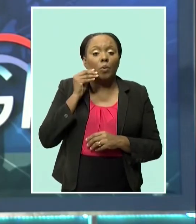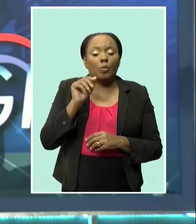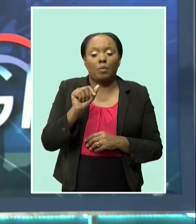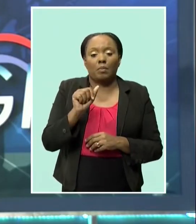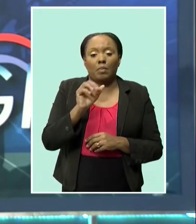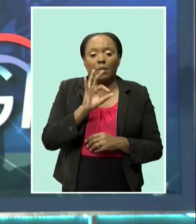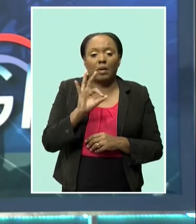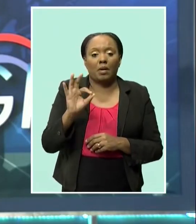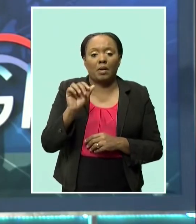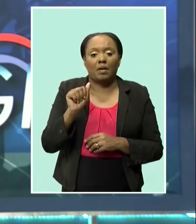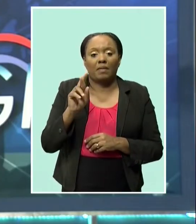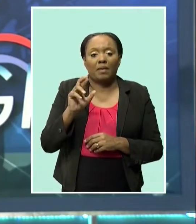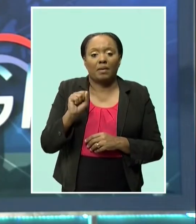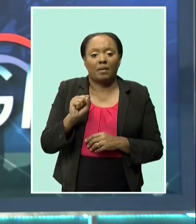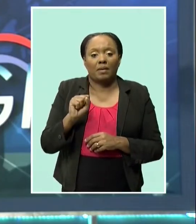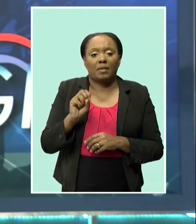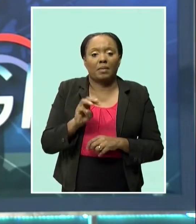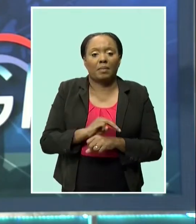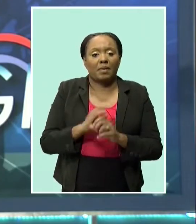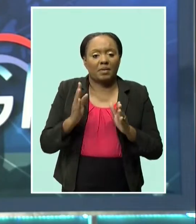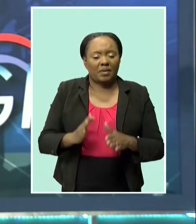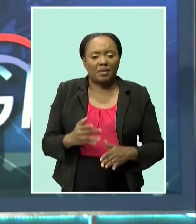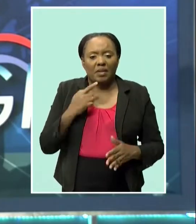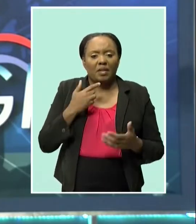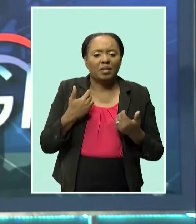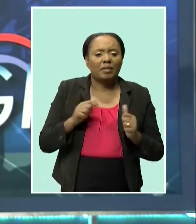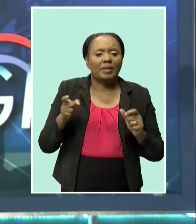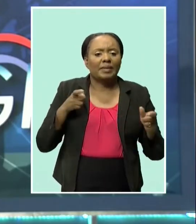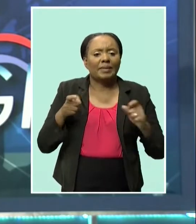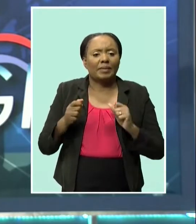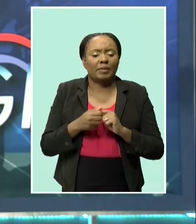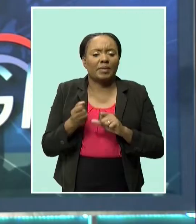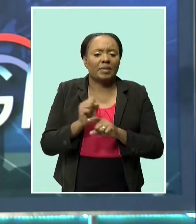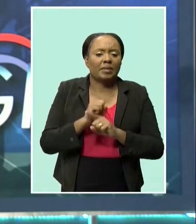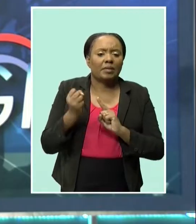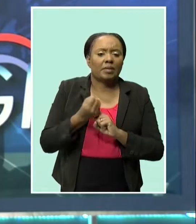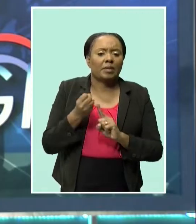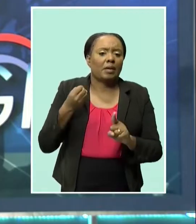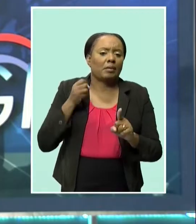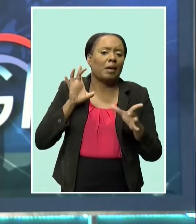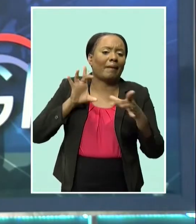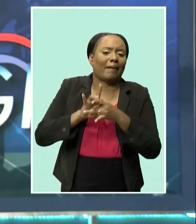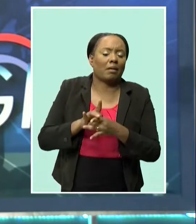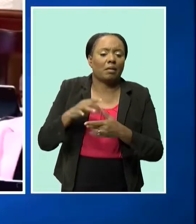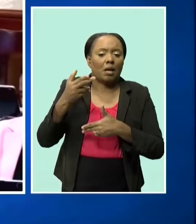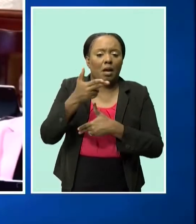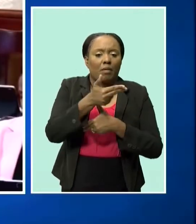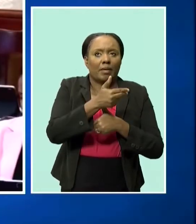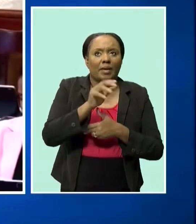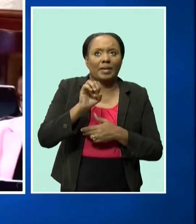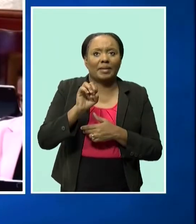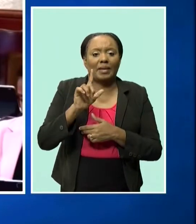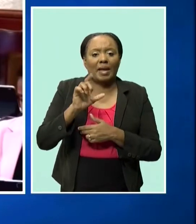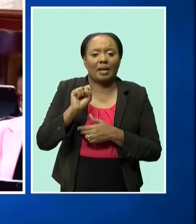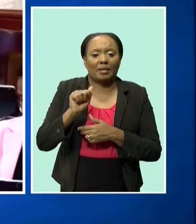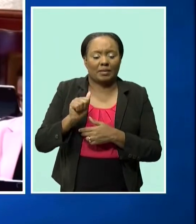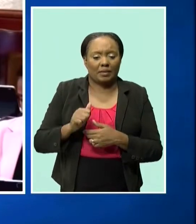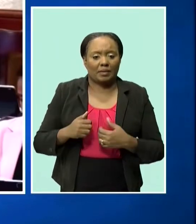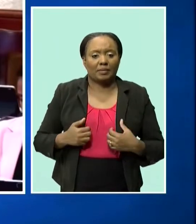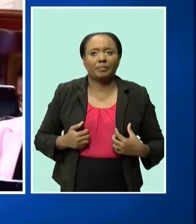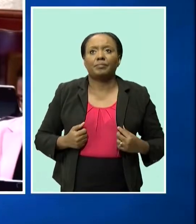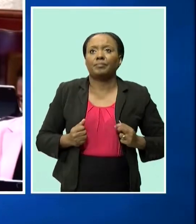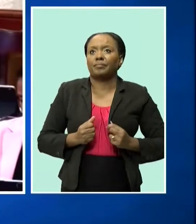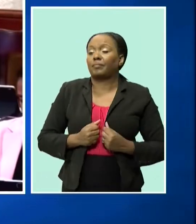the amendments are an attempt to address the practical realities relating to Hurricane Elsa. You're starting houses,